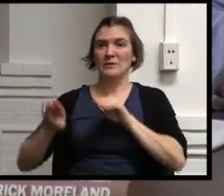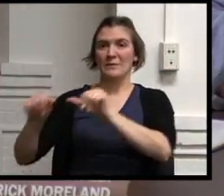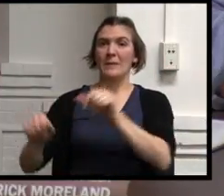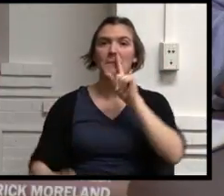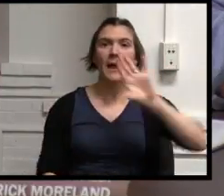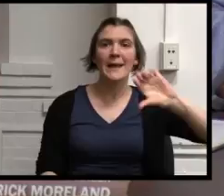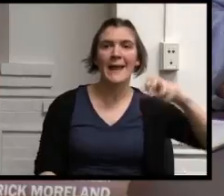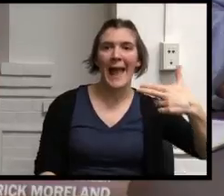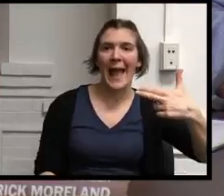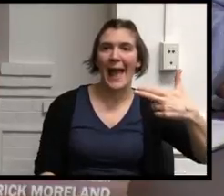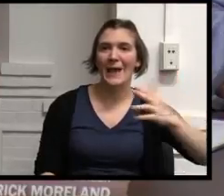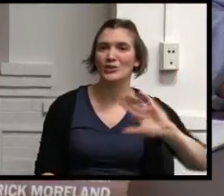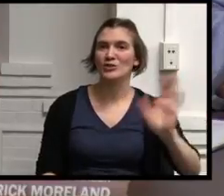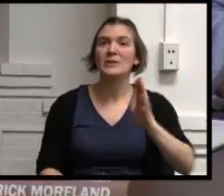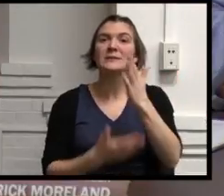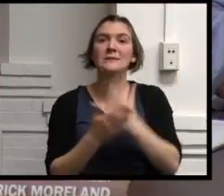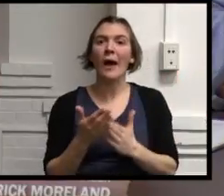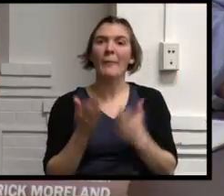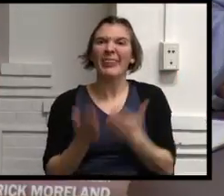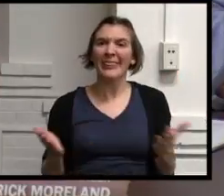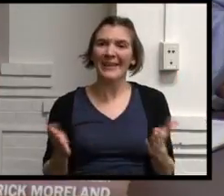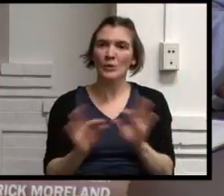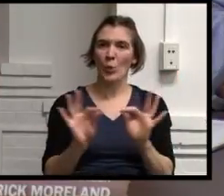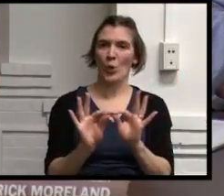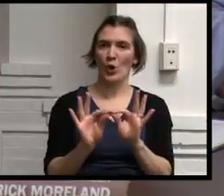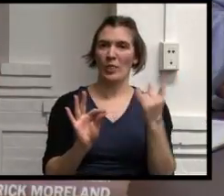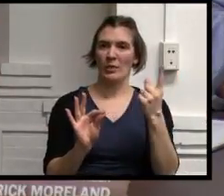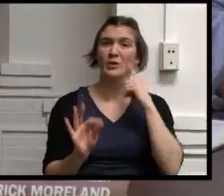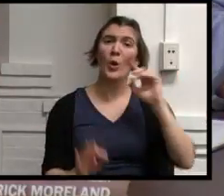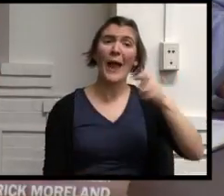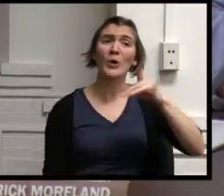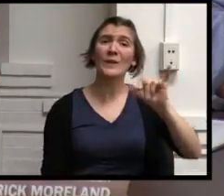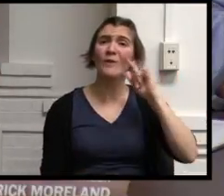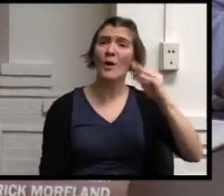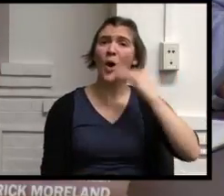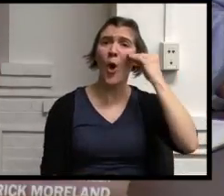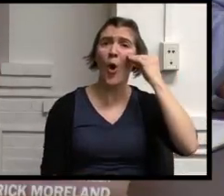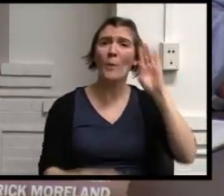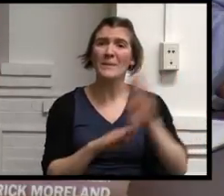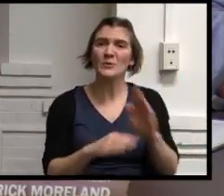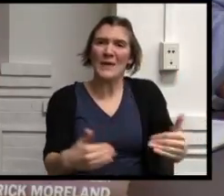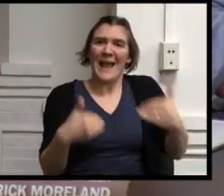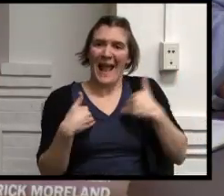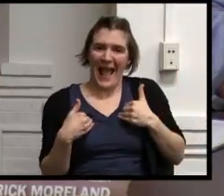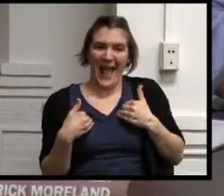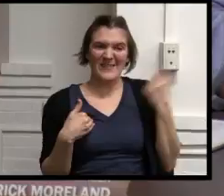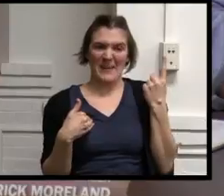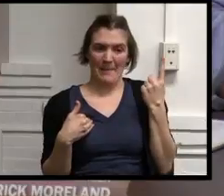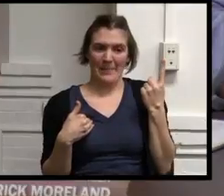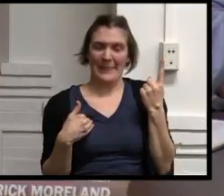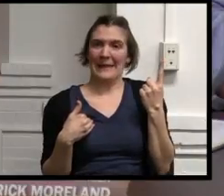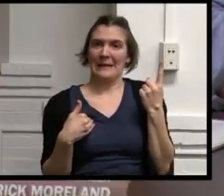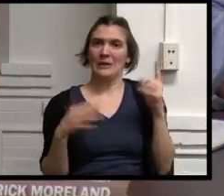cash. It's just the difference. It's like equity, if you would, in a business.